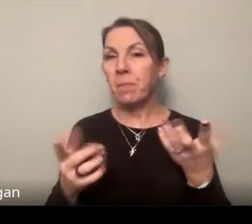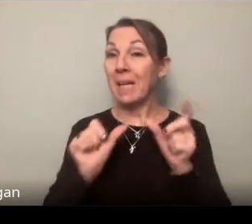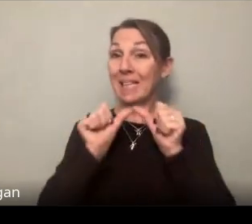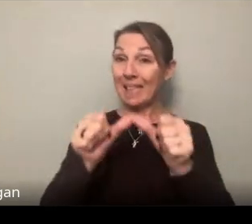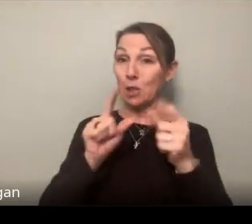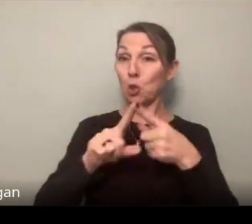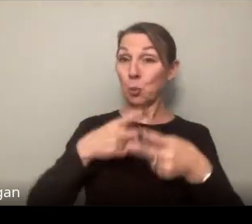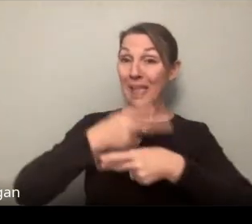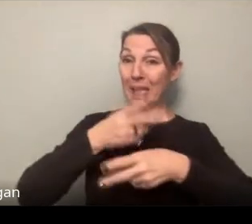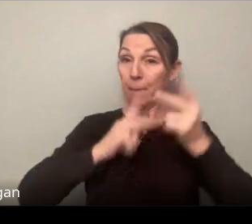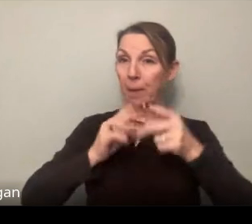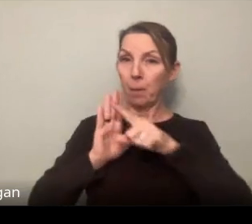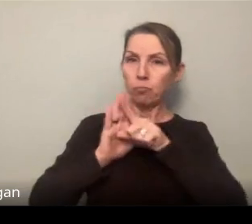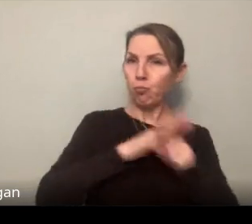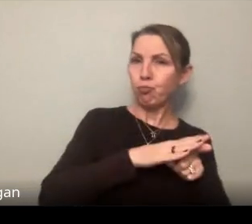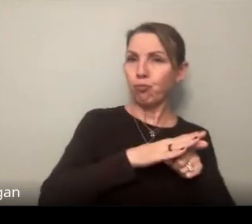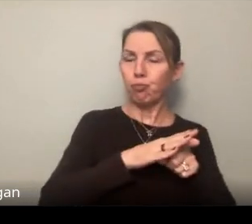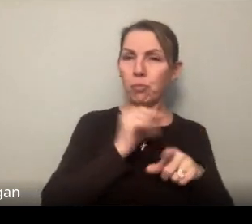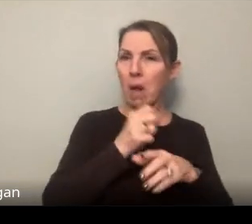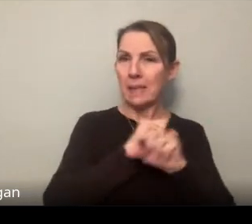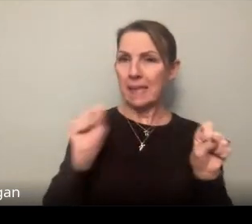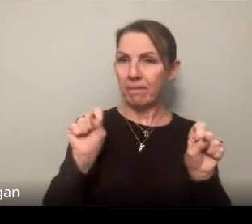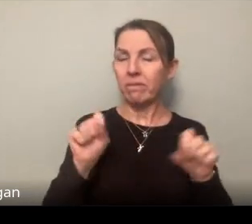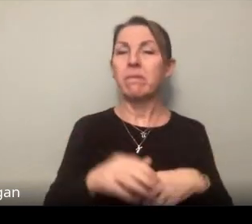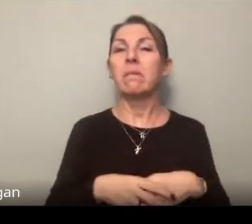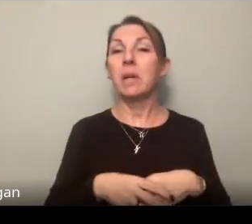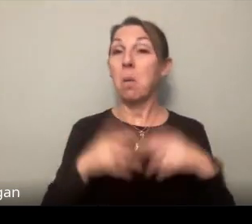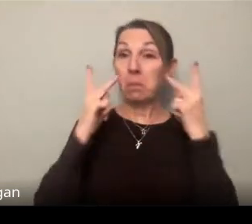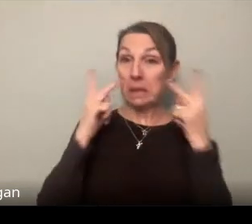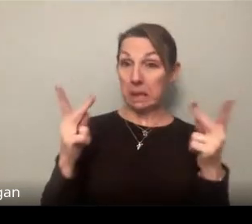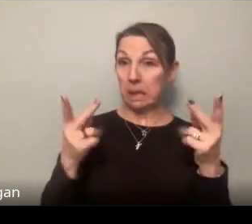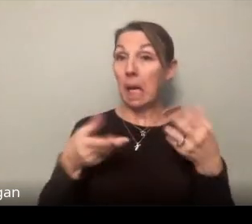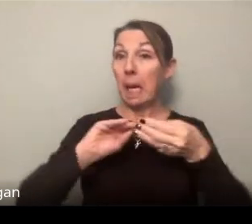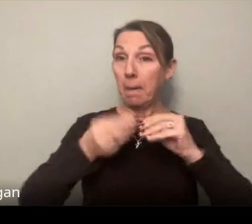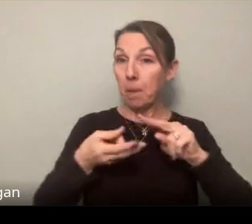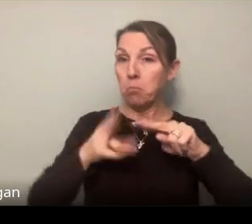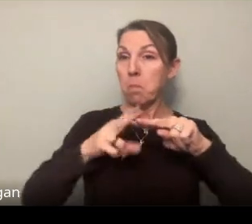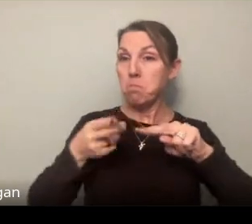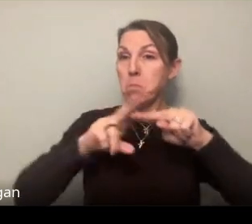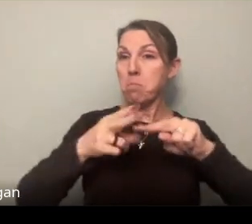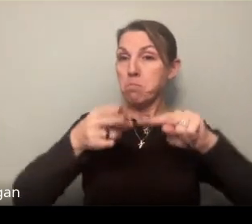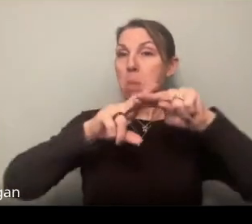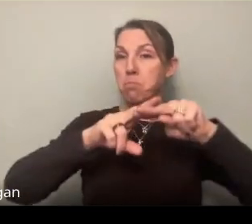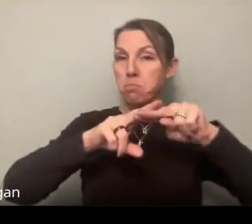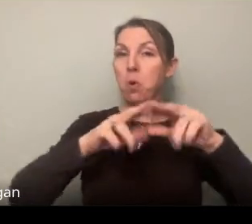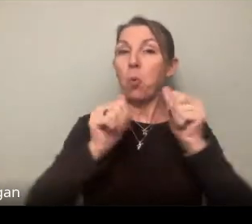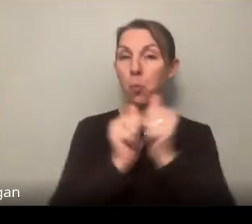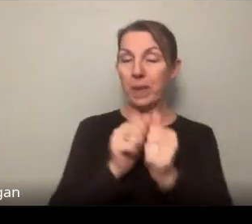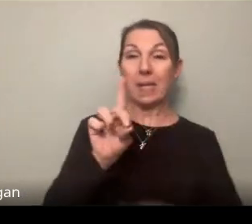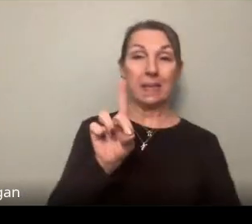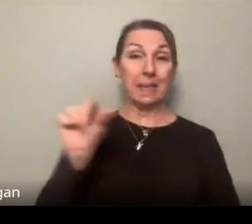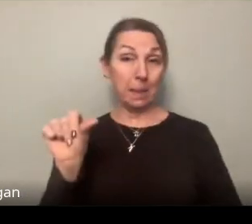continue to keep people unsafe. And so we've been seeing like an uptick, in